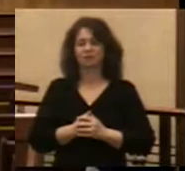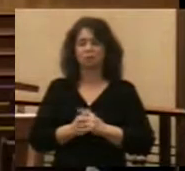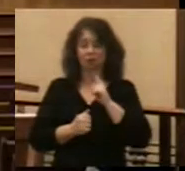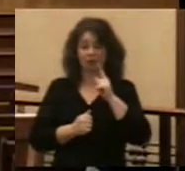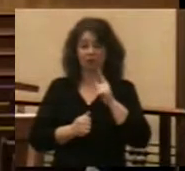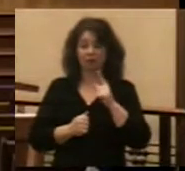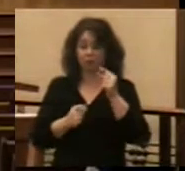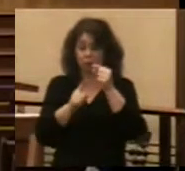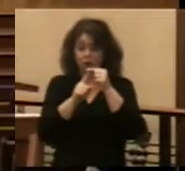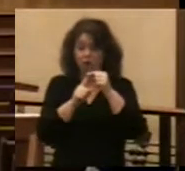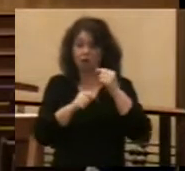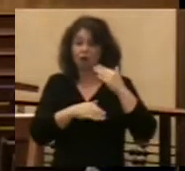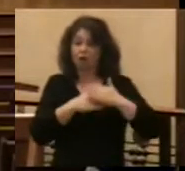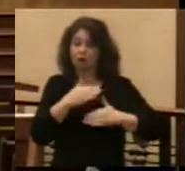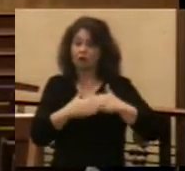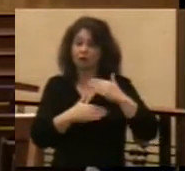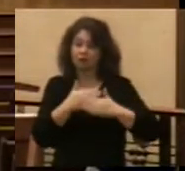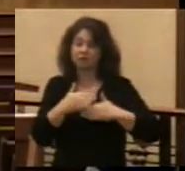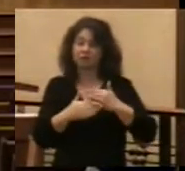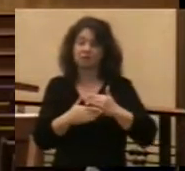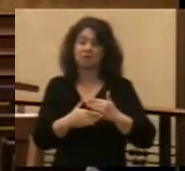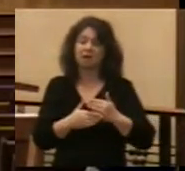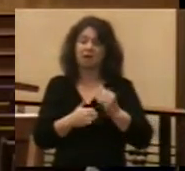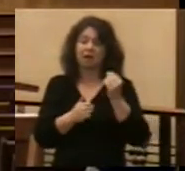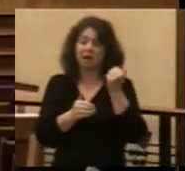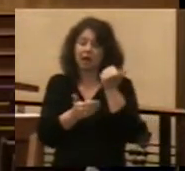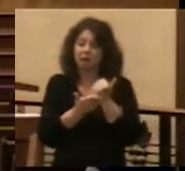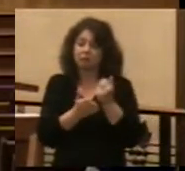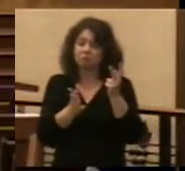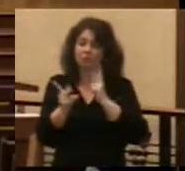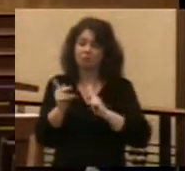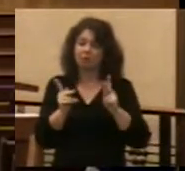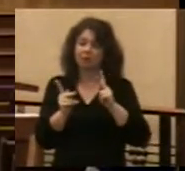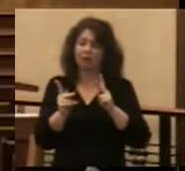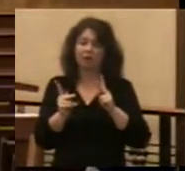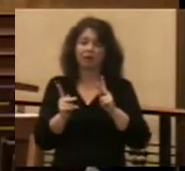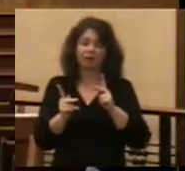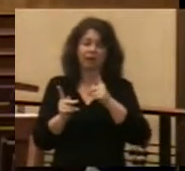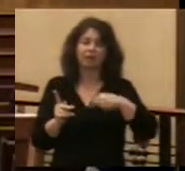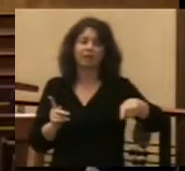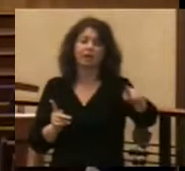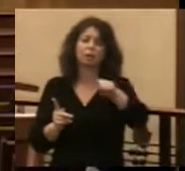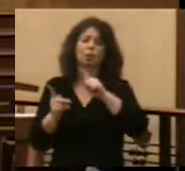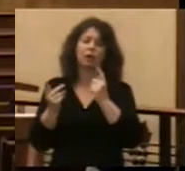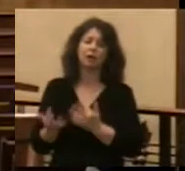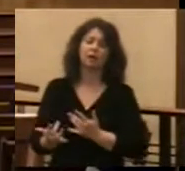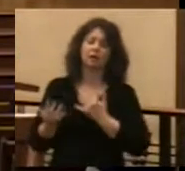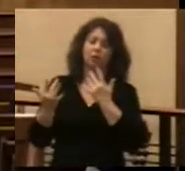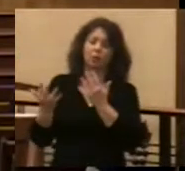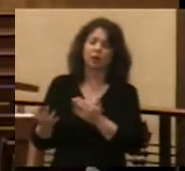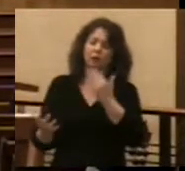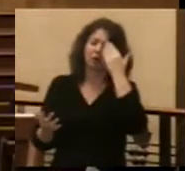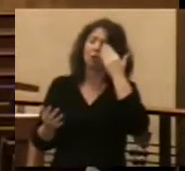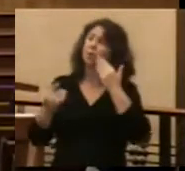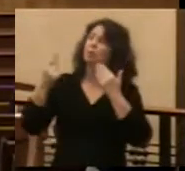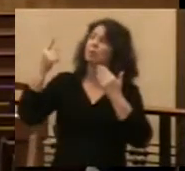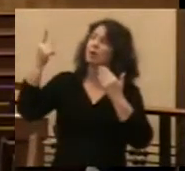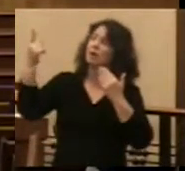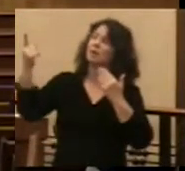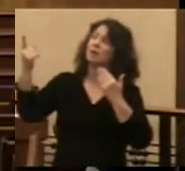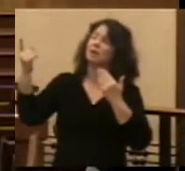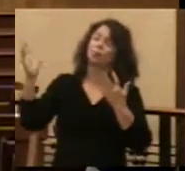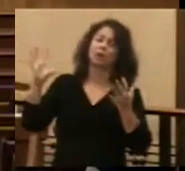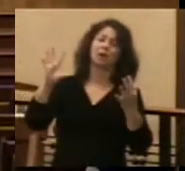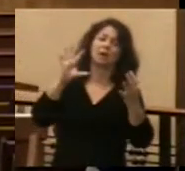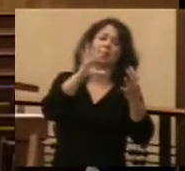that speaks into those places of longing to hear that God's fulfillment is now becoming real